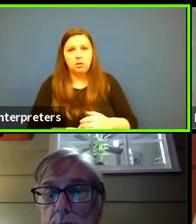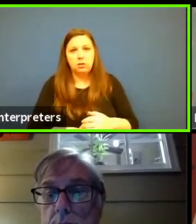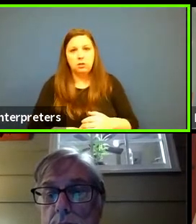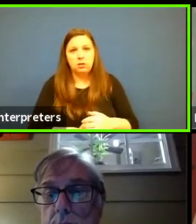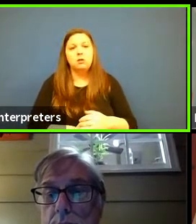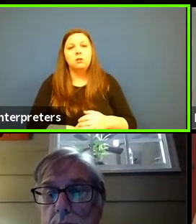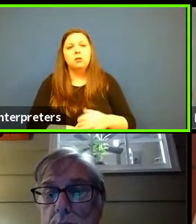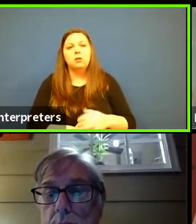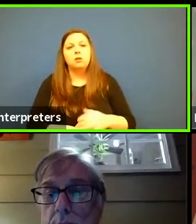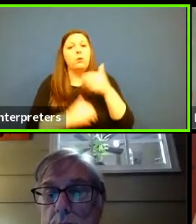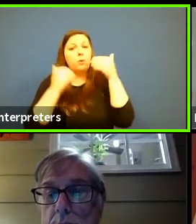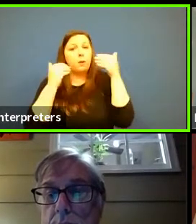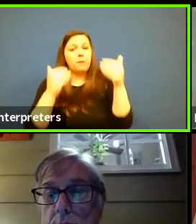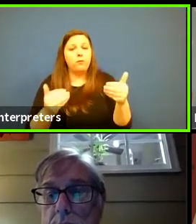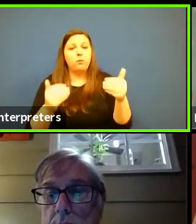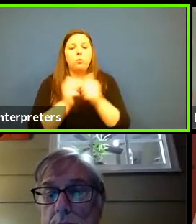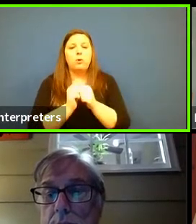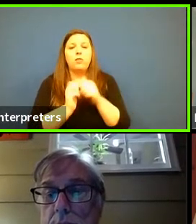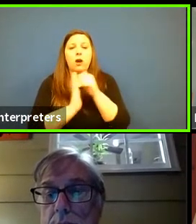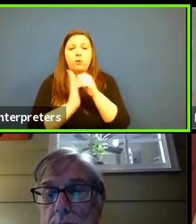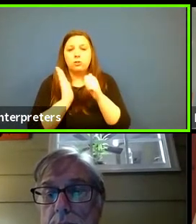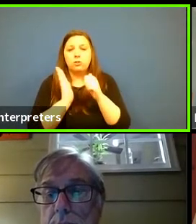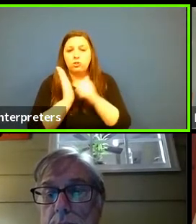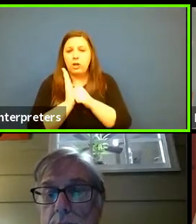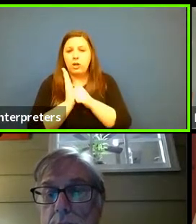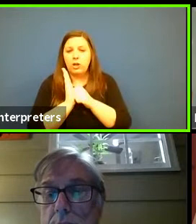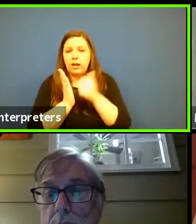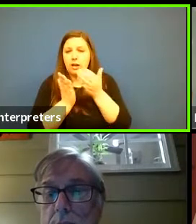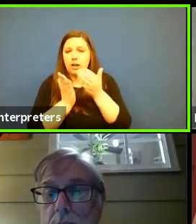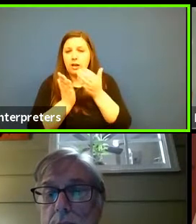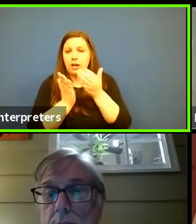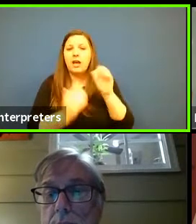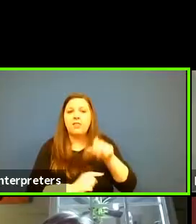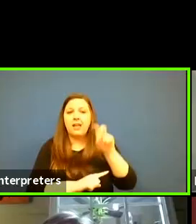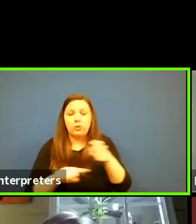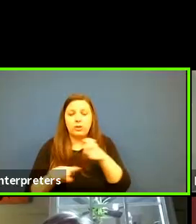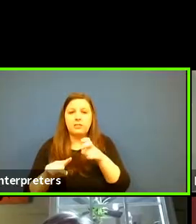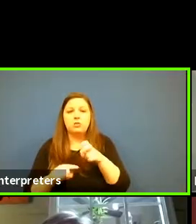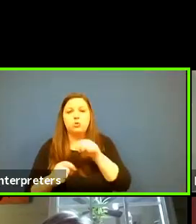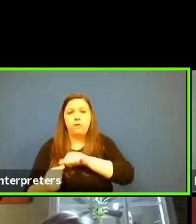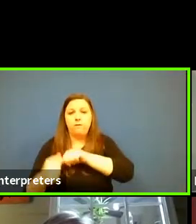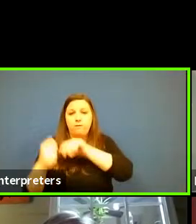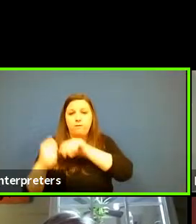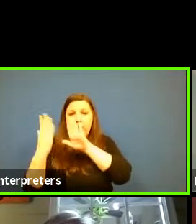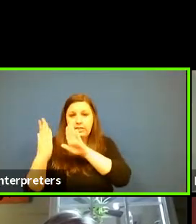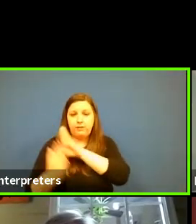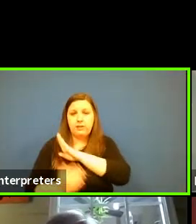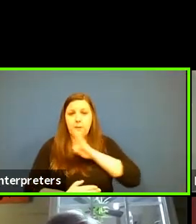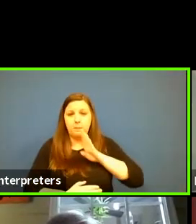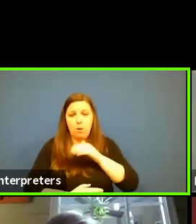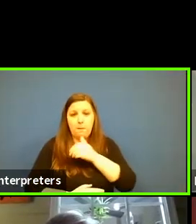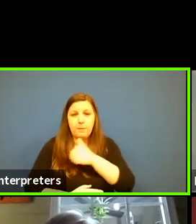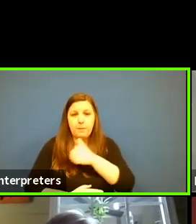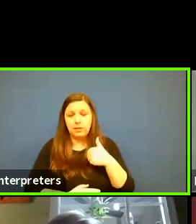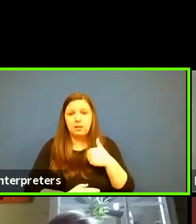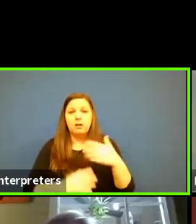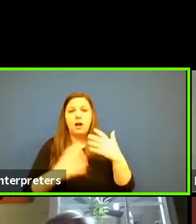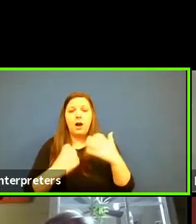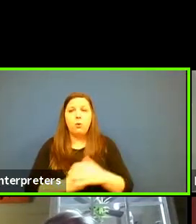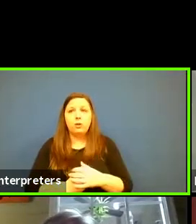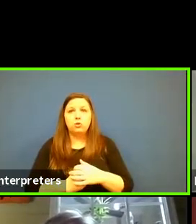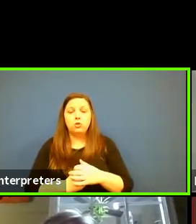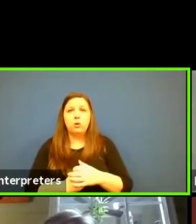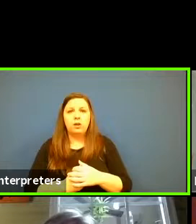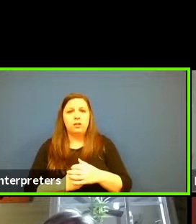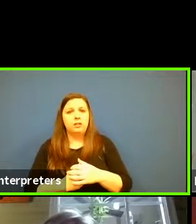agenda items, and that is the transition to face-to-face board meetings. Wanted to dedicate a